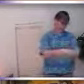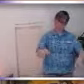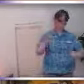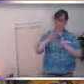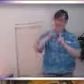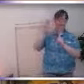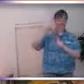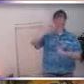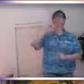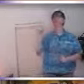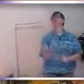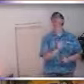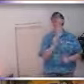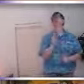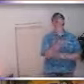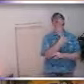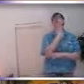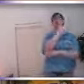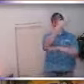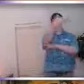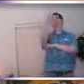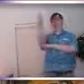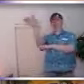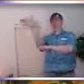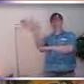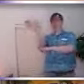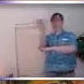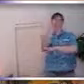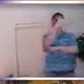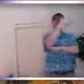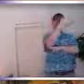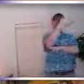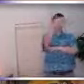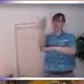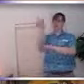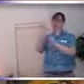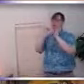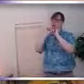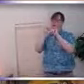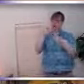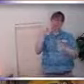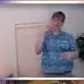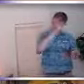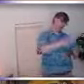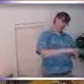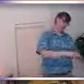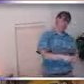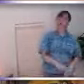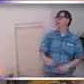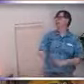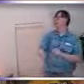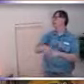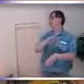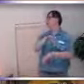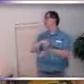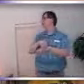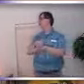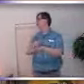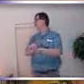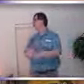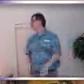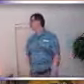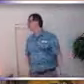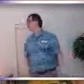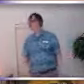And you become a lighthouse. Let me tell you that now on this planet,